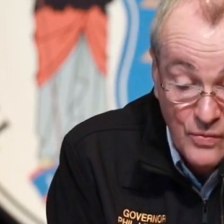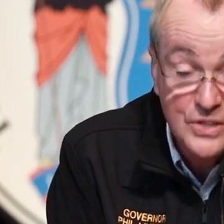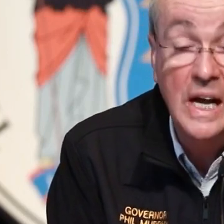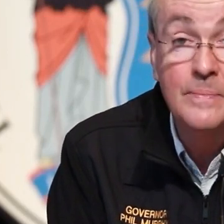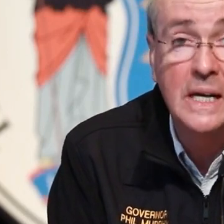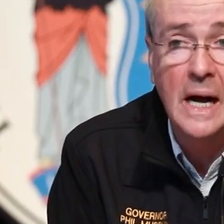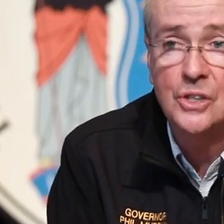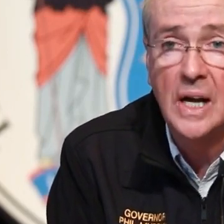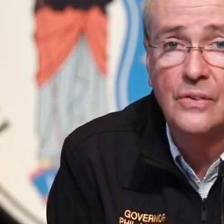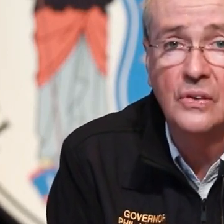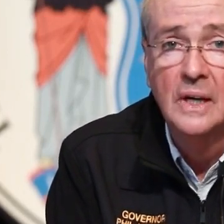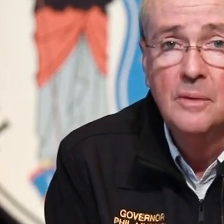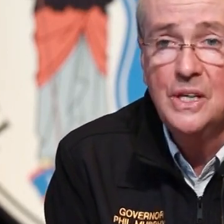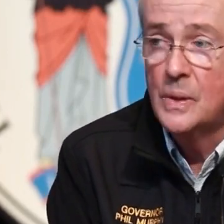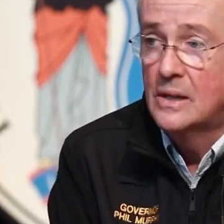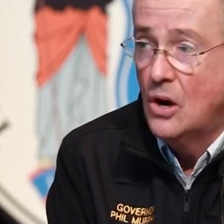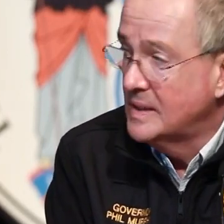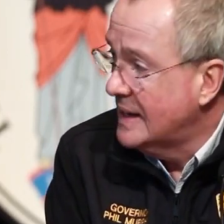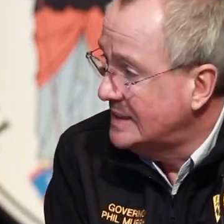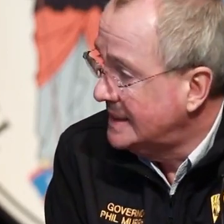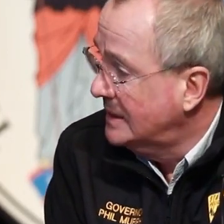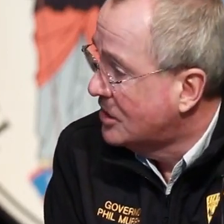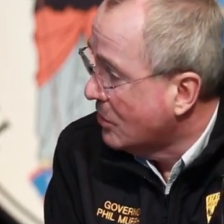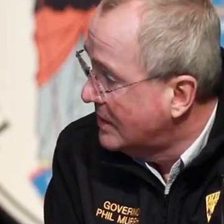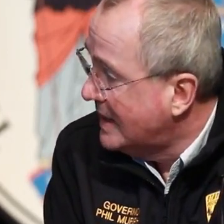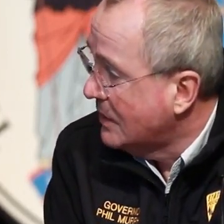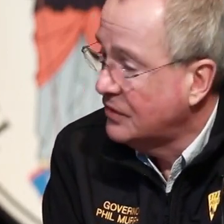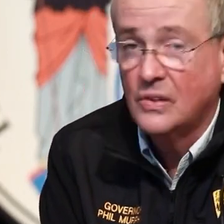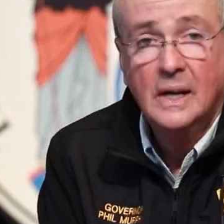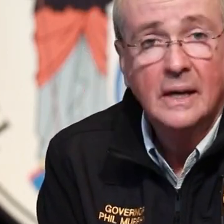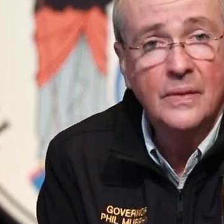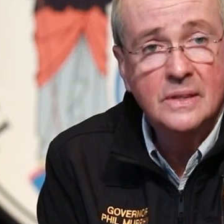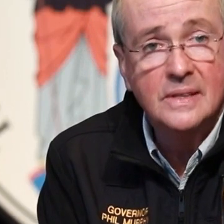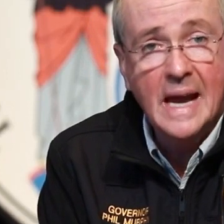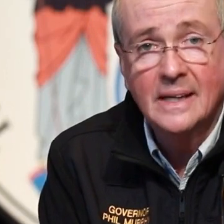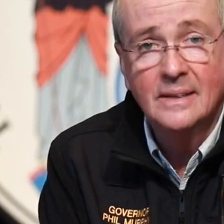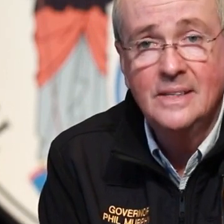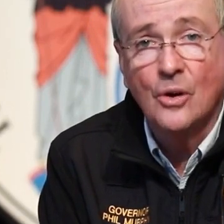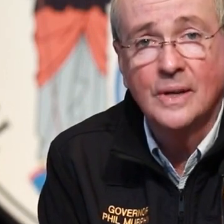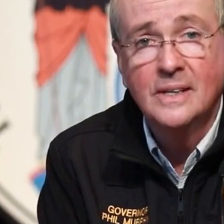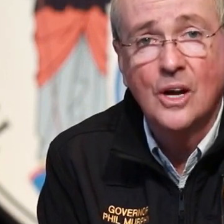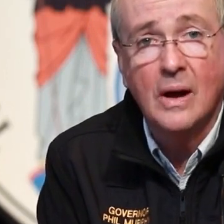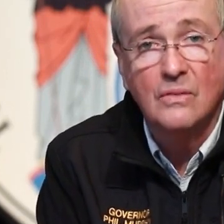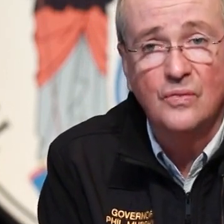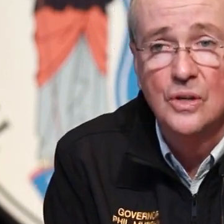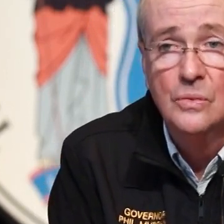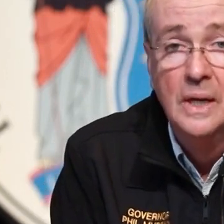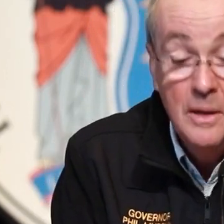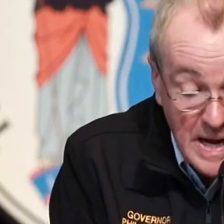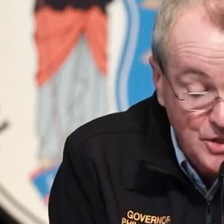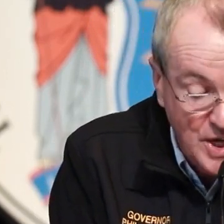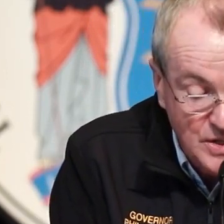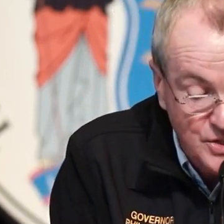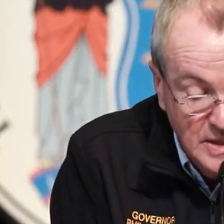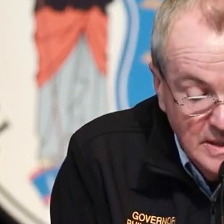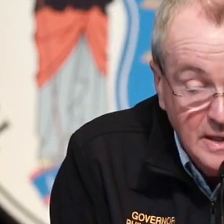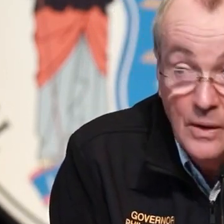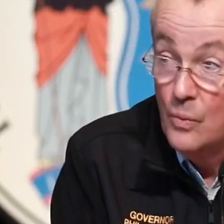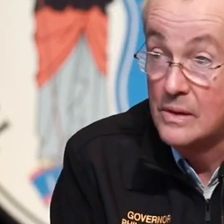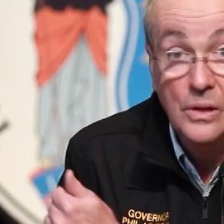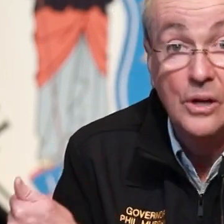Yes. Over time, the contrast between COVID-19 and coronavirus and the day in and year out flu may